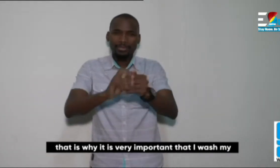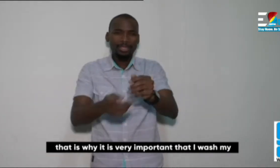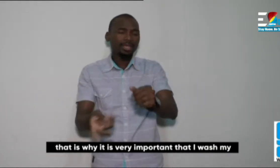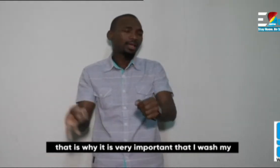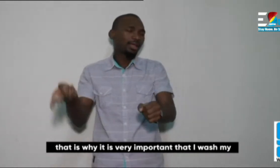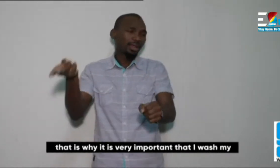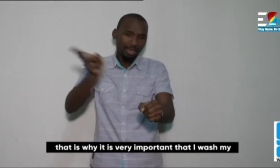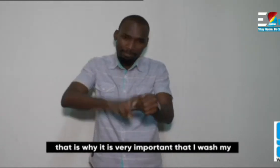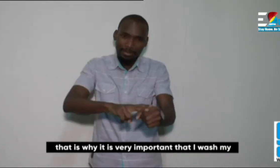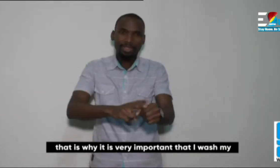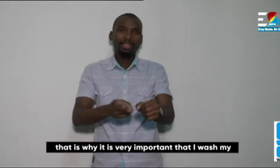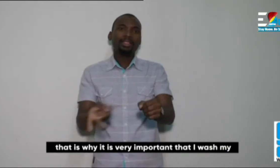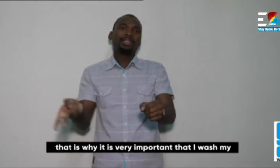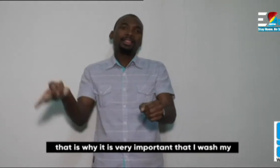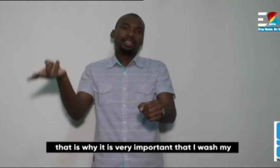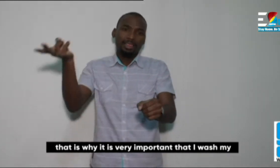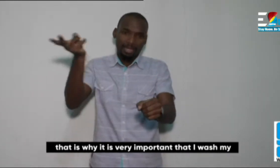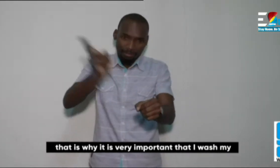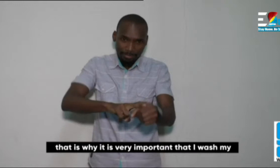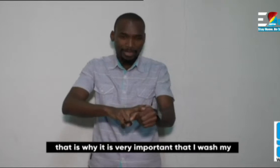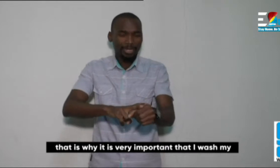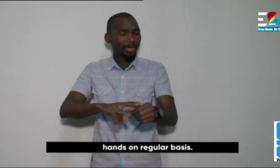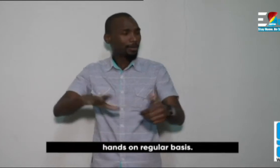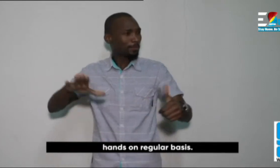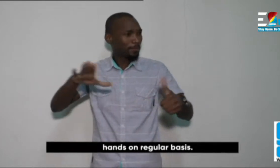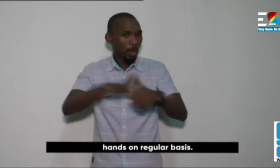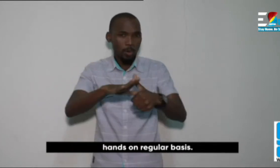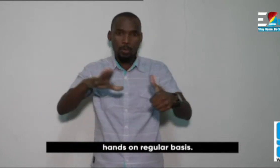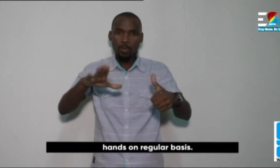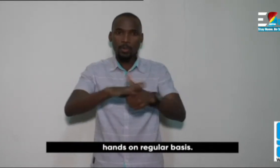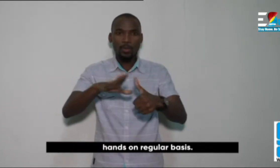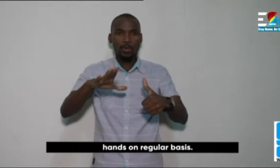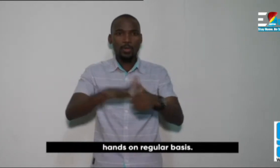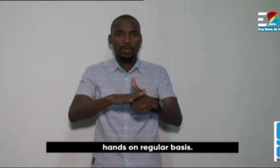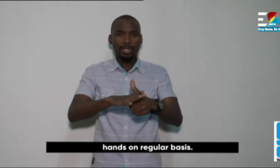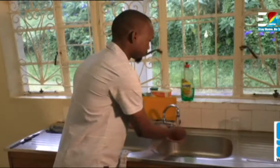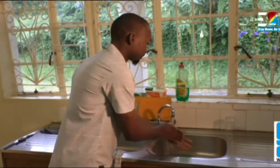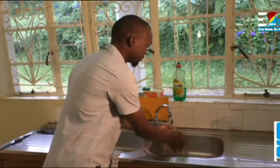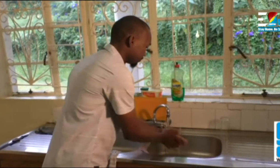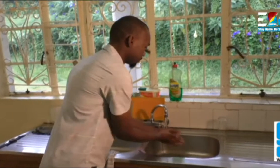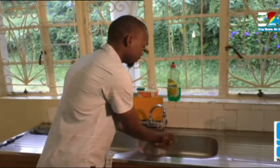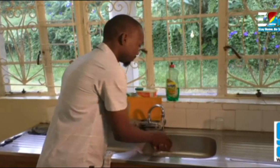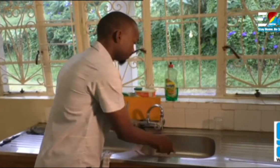Kungako kumcoka ukuthi tandla tami ngihlale ngekutigeza njalo.